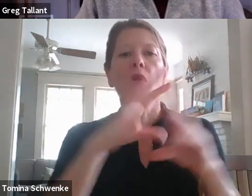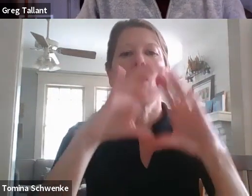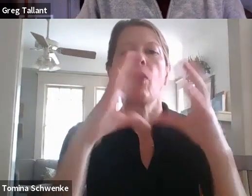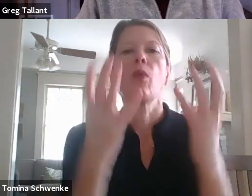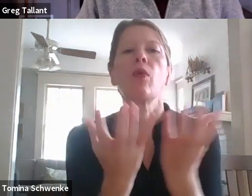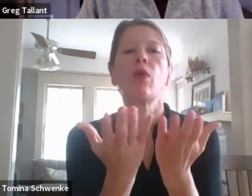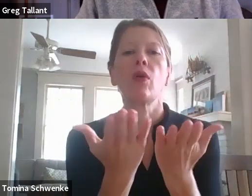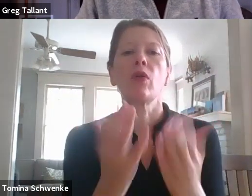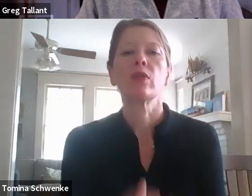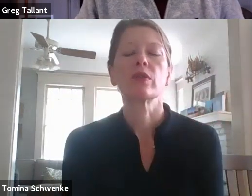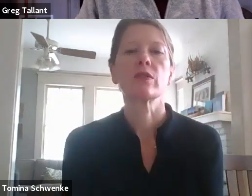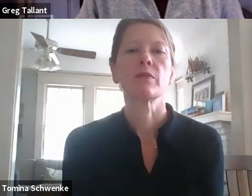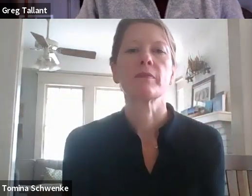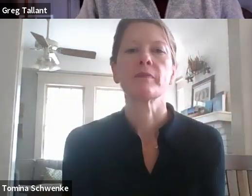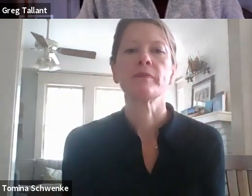worlds.